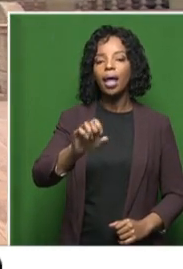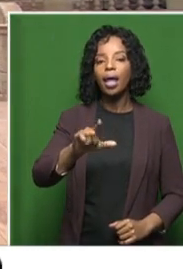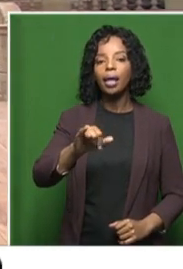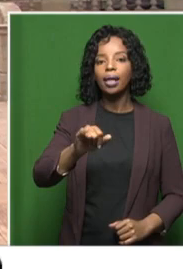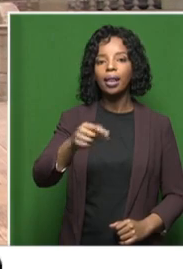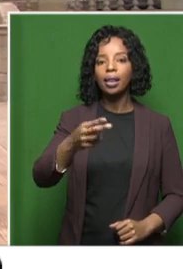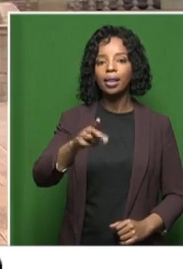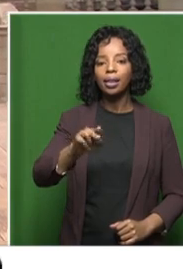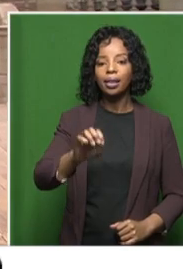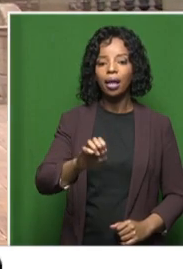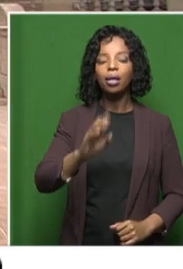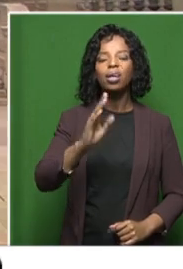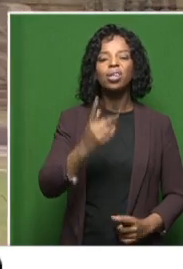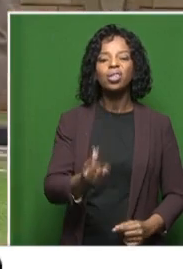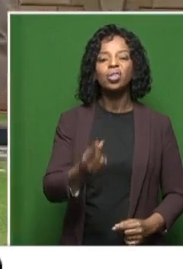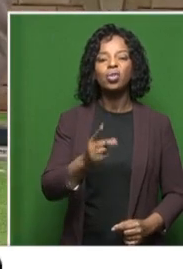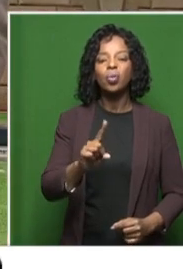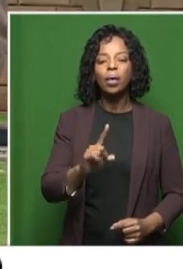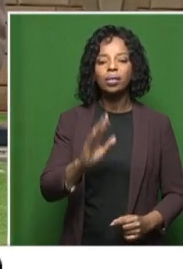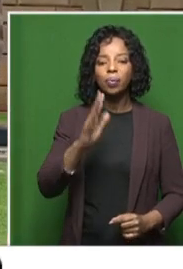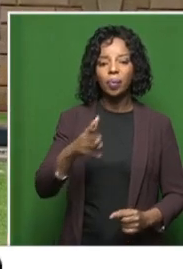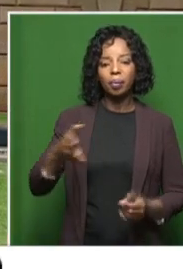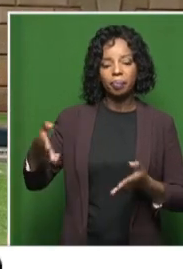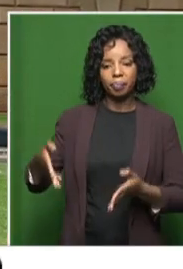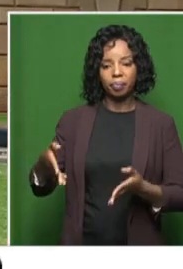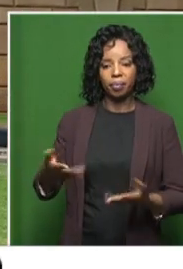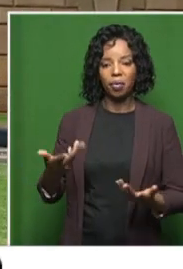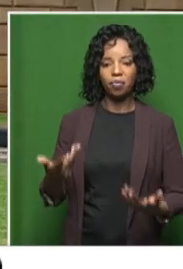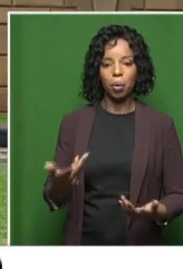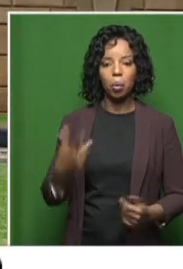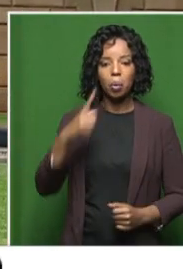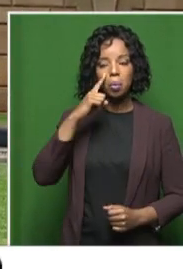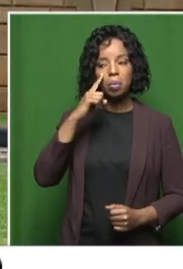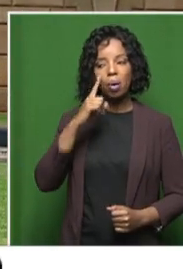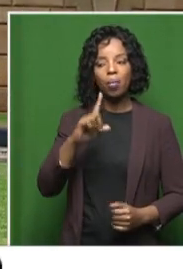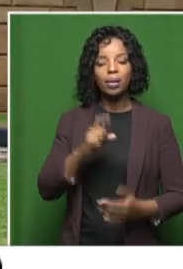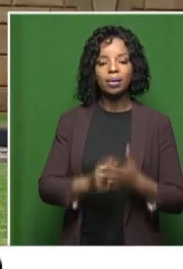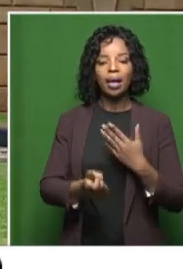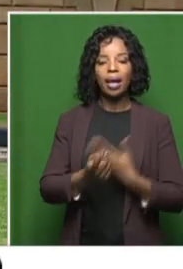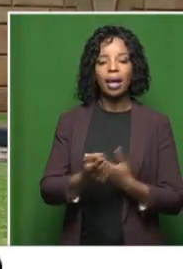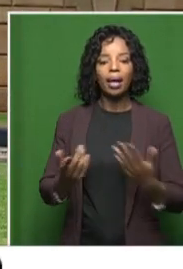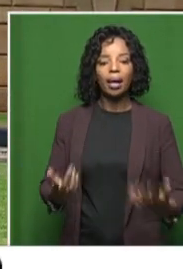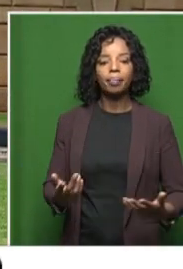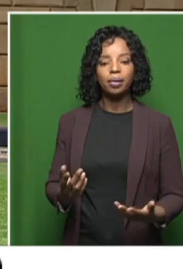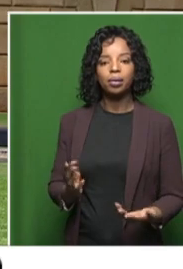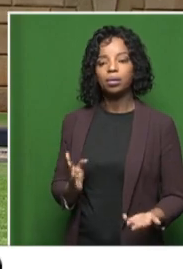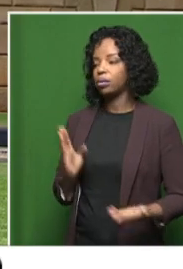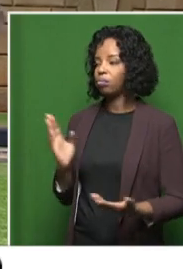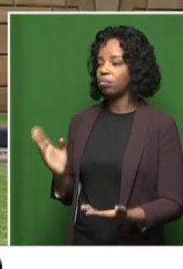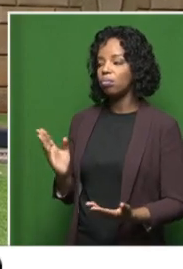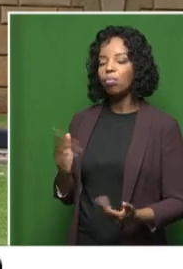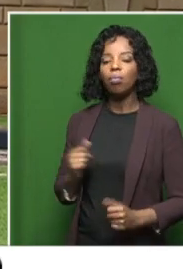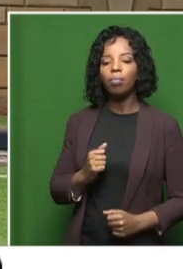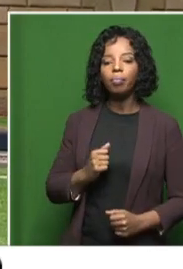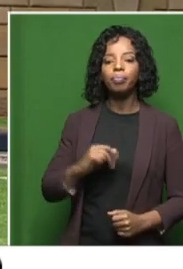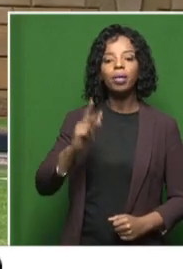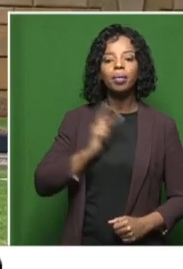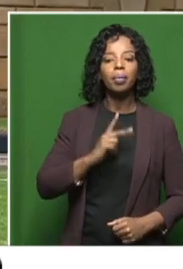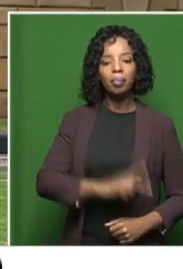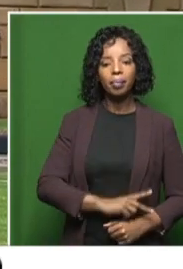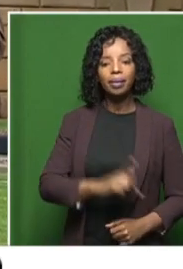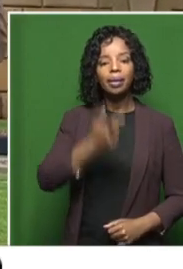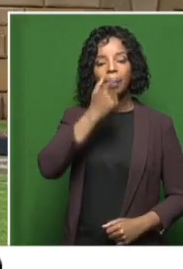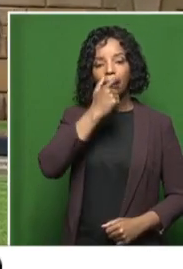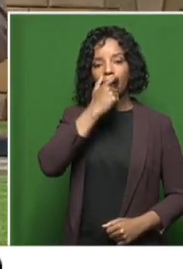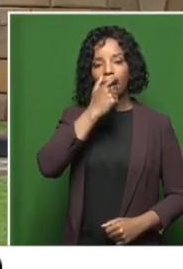explore this visit of President Sissoco Embaló to South Africa, to President Cyril Ramaphosa, the bilateral relations. What